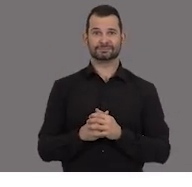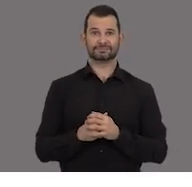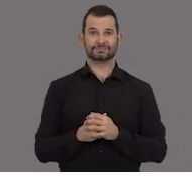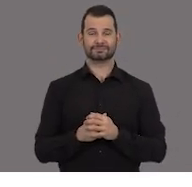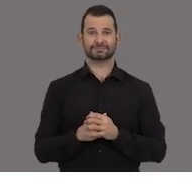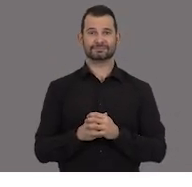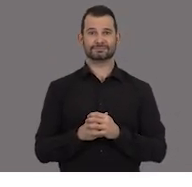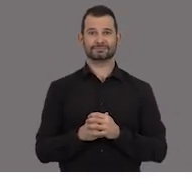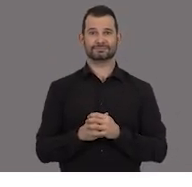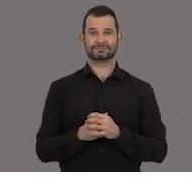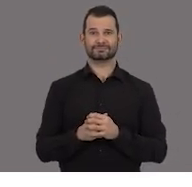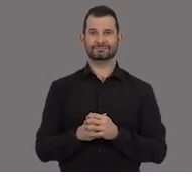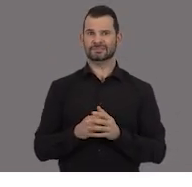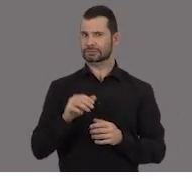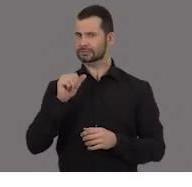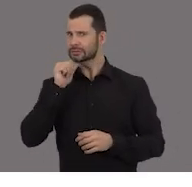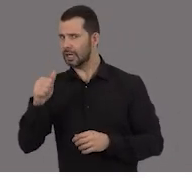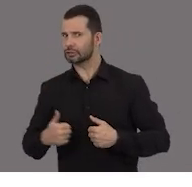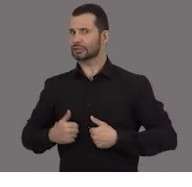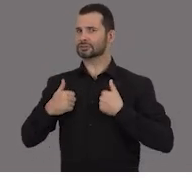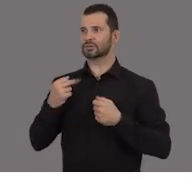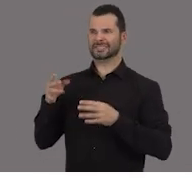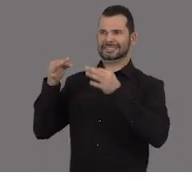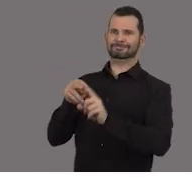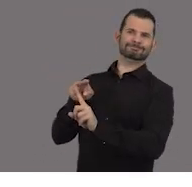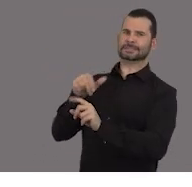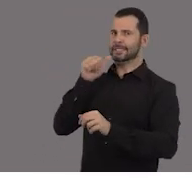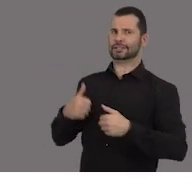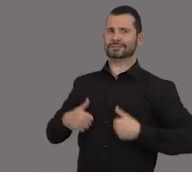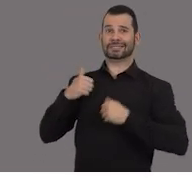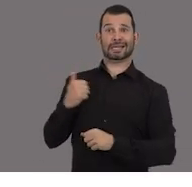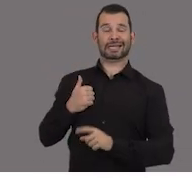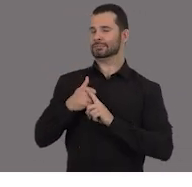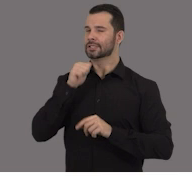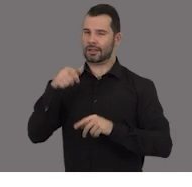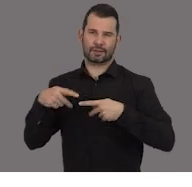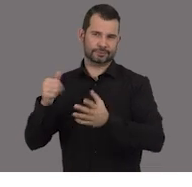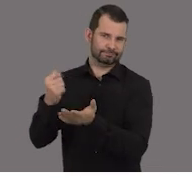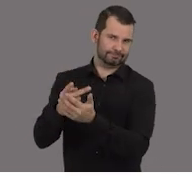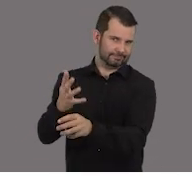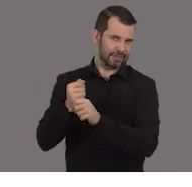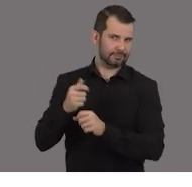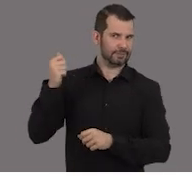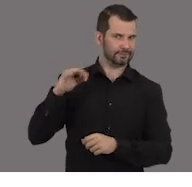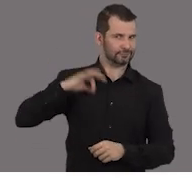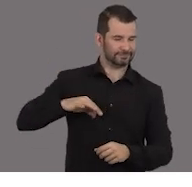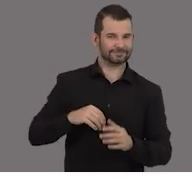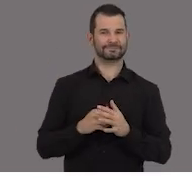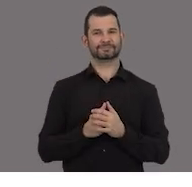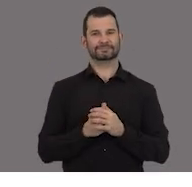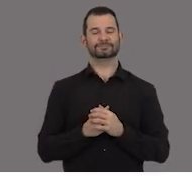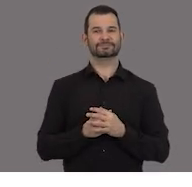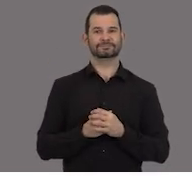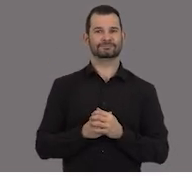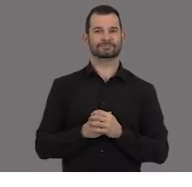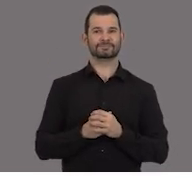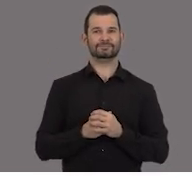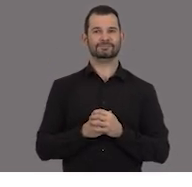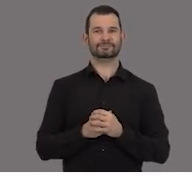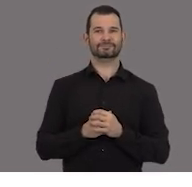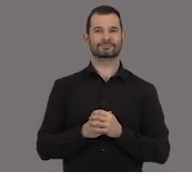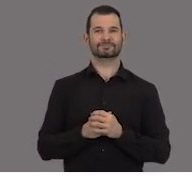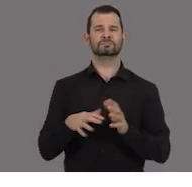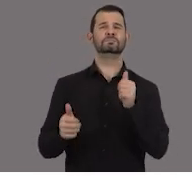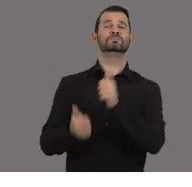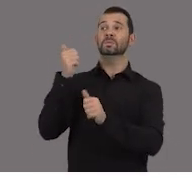and credits. Non-residents or deemed non-residents of Canada are not eligible. In